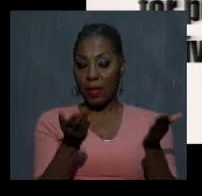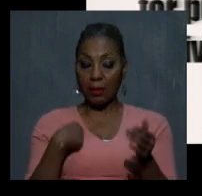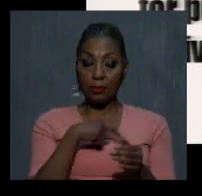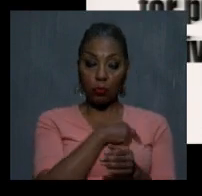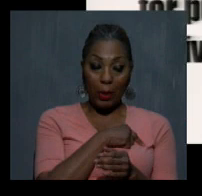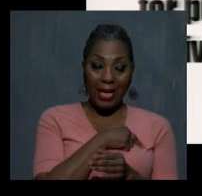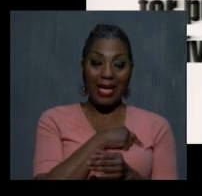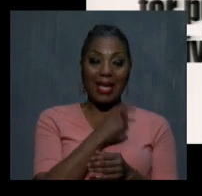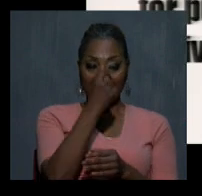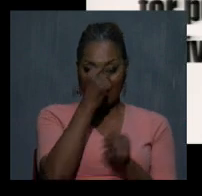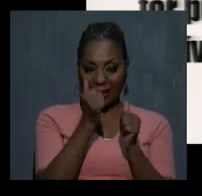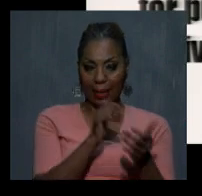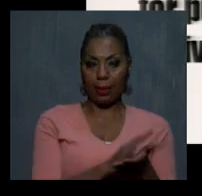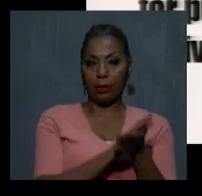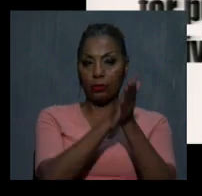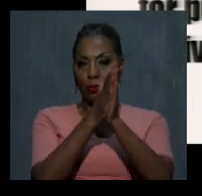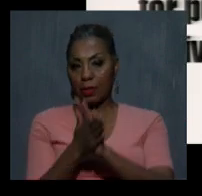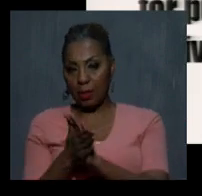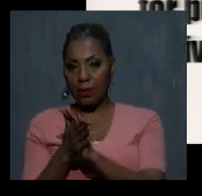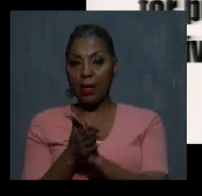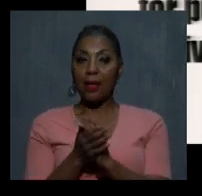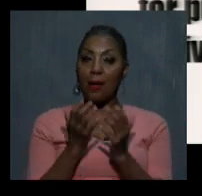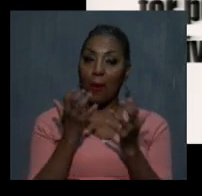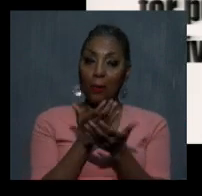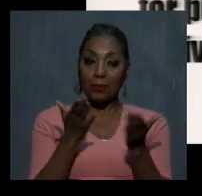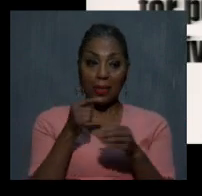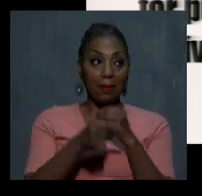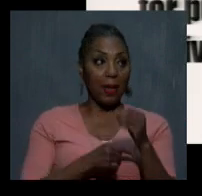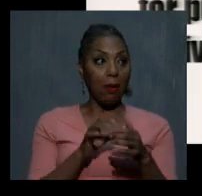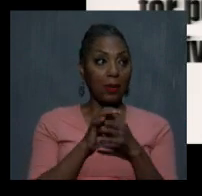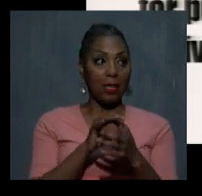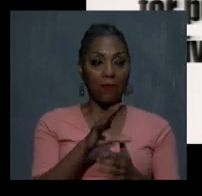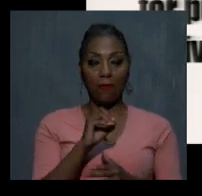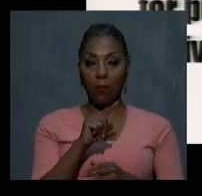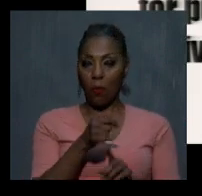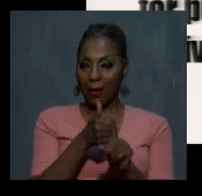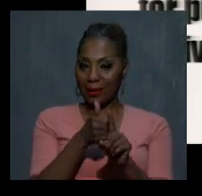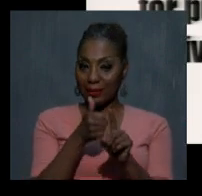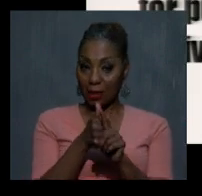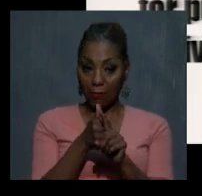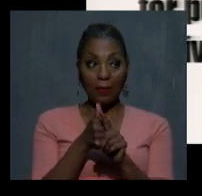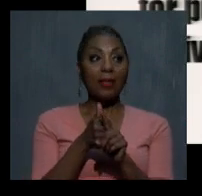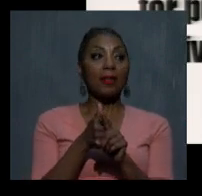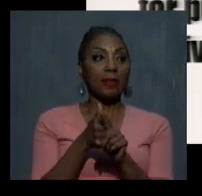think it can turn into. So something about Connect 501 is actually